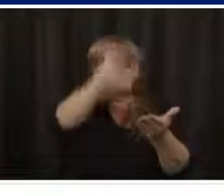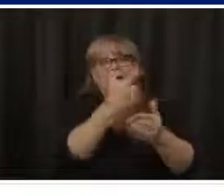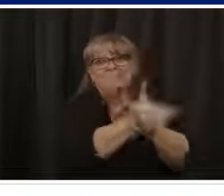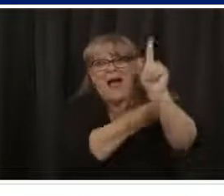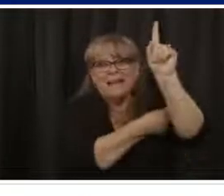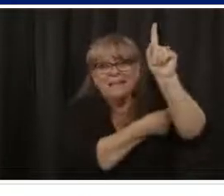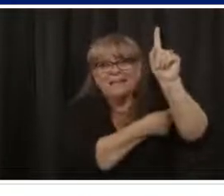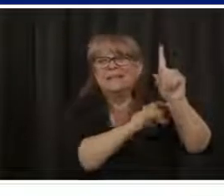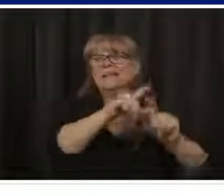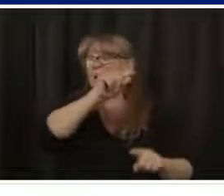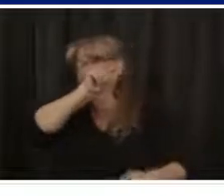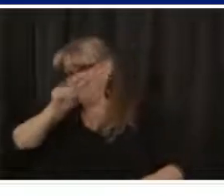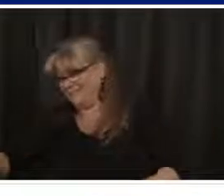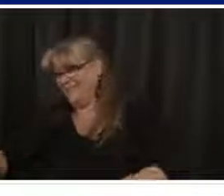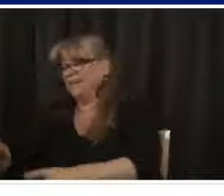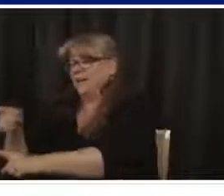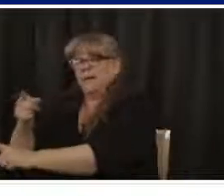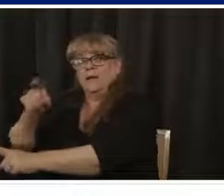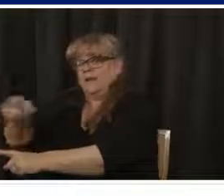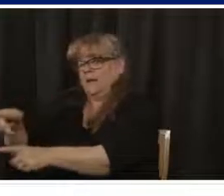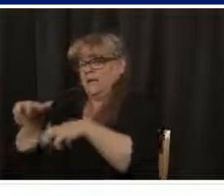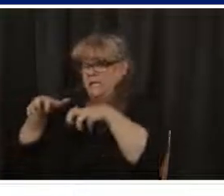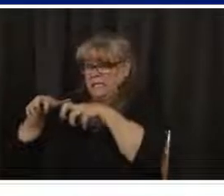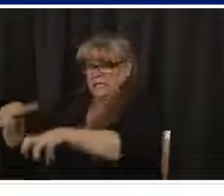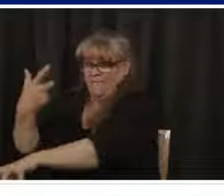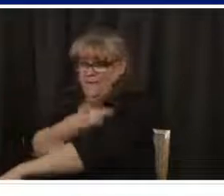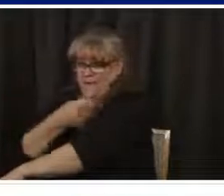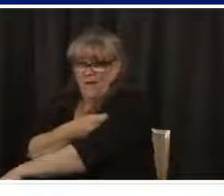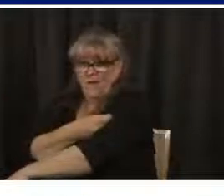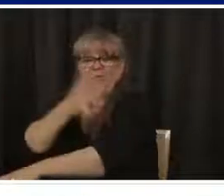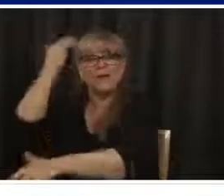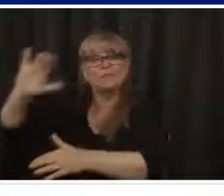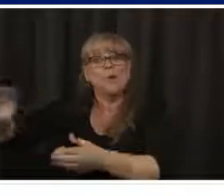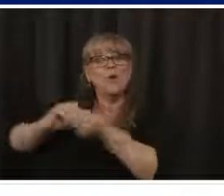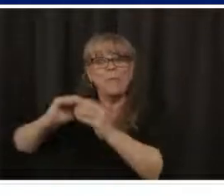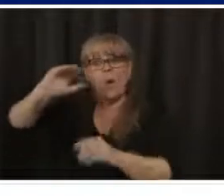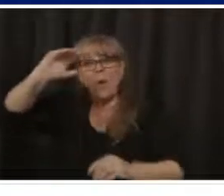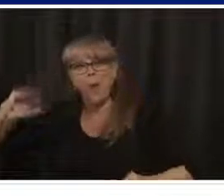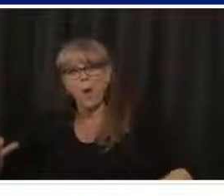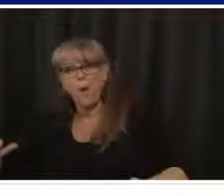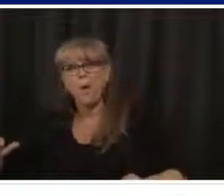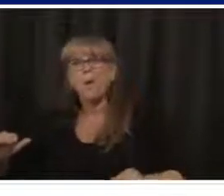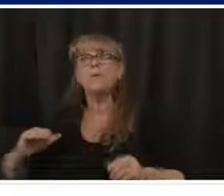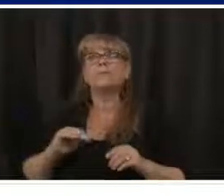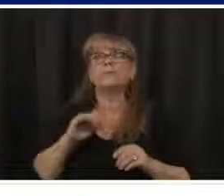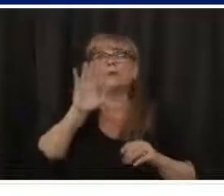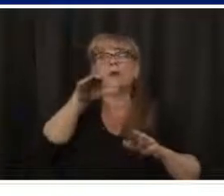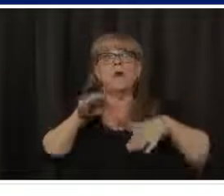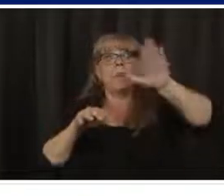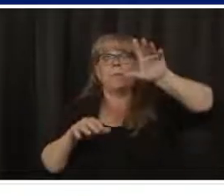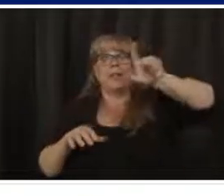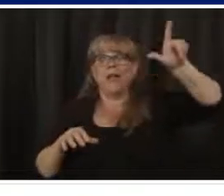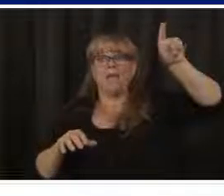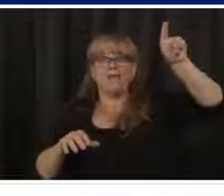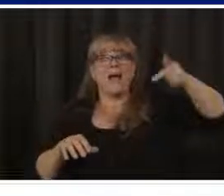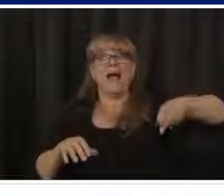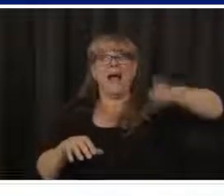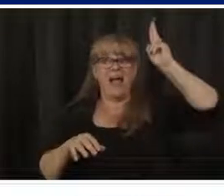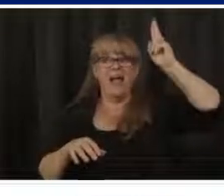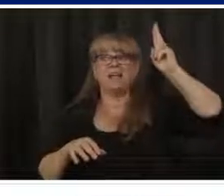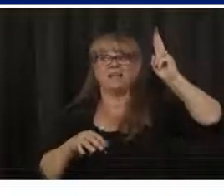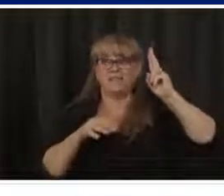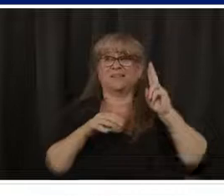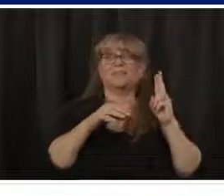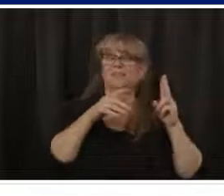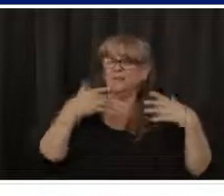infection rates. So you'll see that we see some counties that are clustered in that upper left-hand corner. Those are the counties that have higher rates right now, but